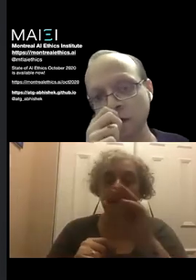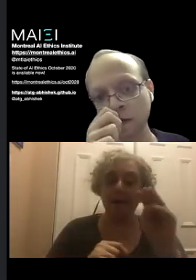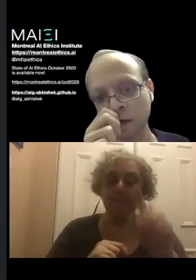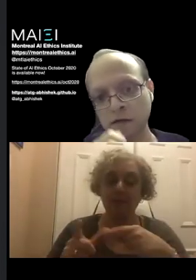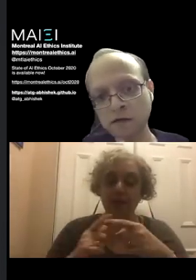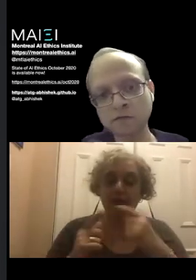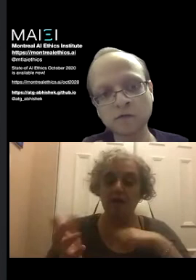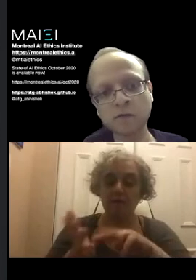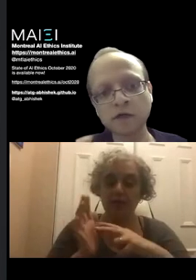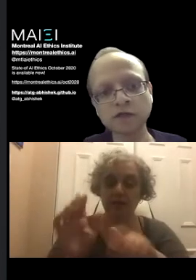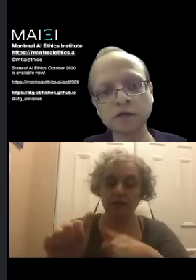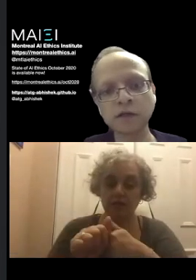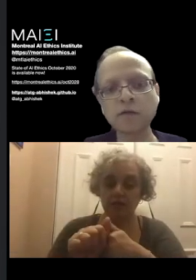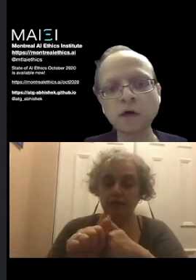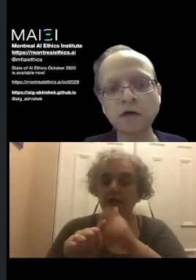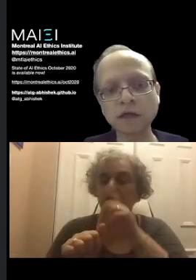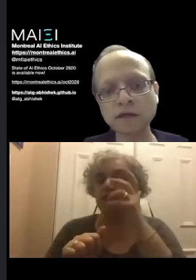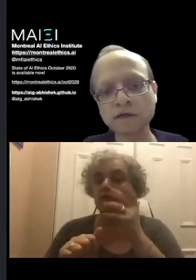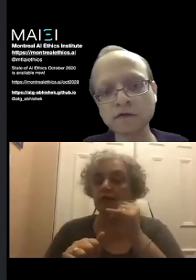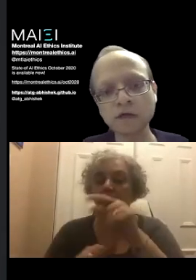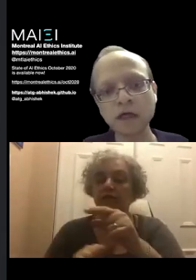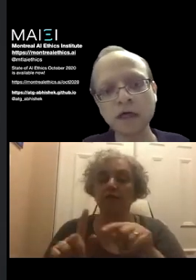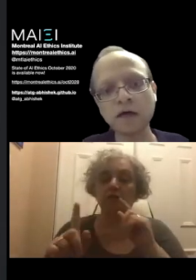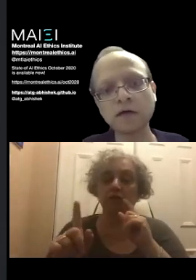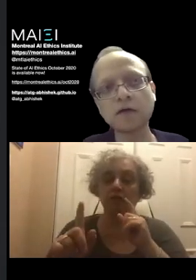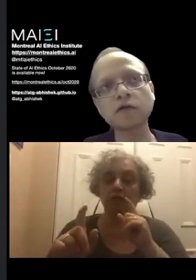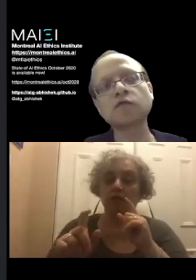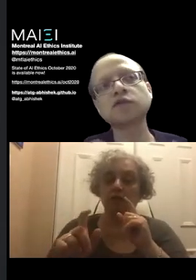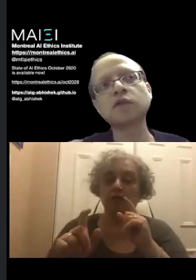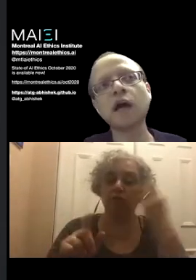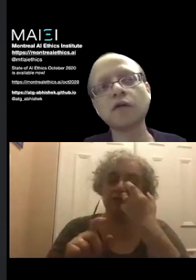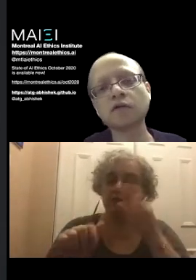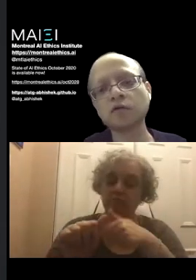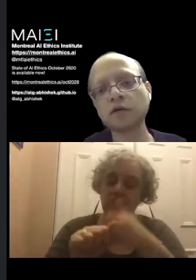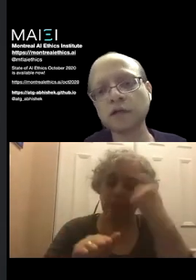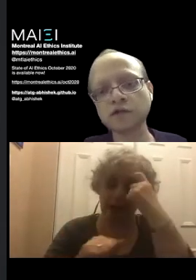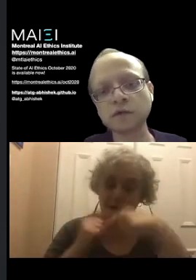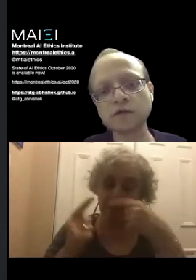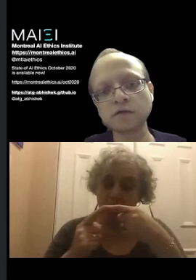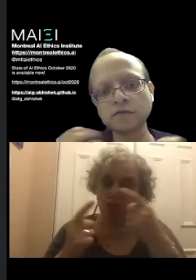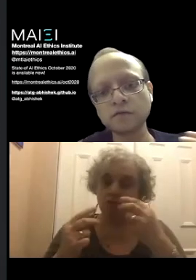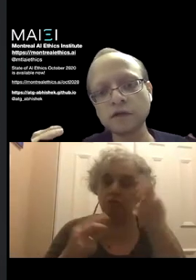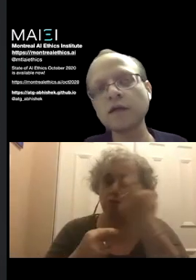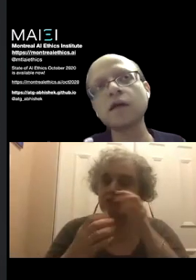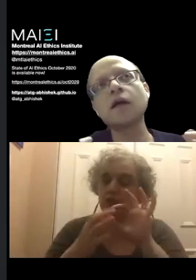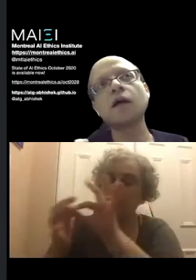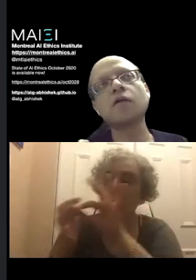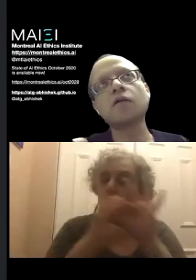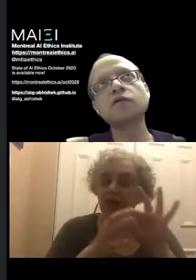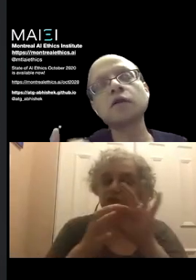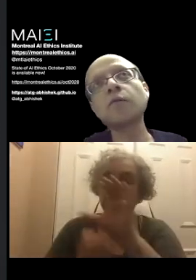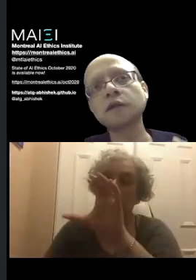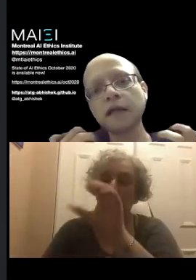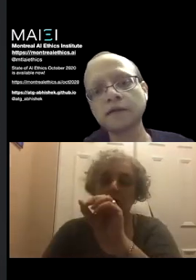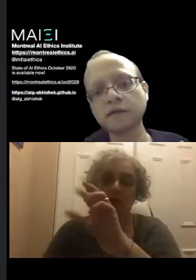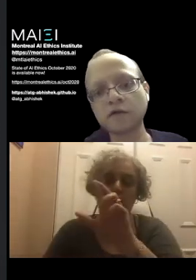thing in terms of a provocation to think about is to not so much rely on correlations, but to think or